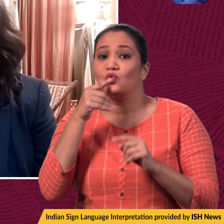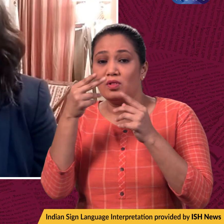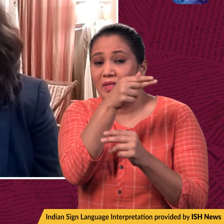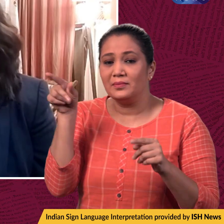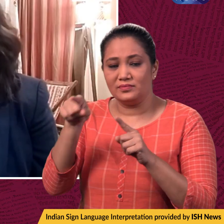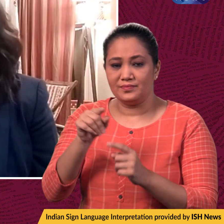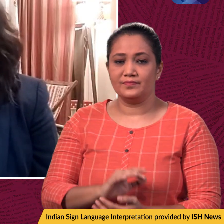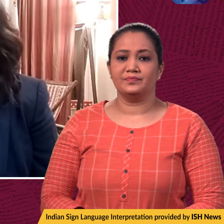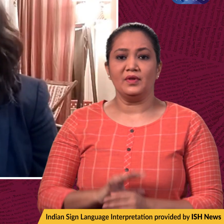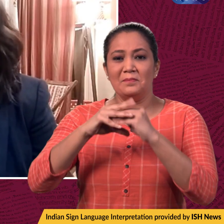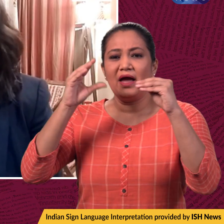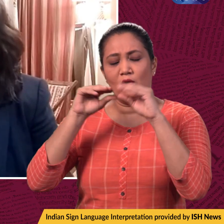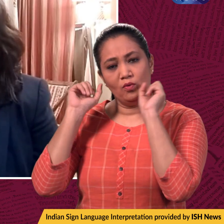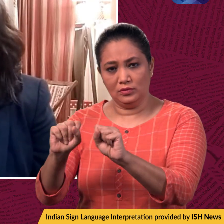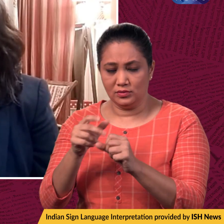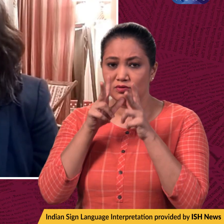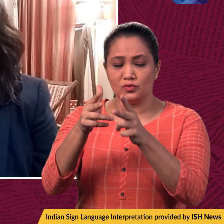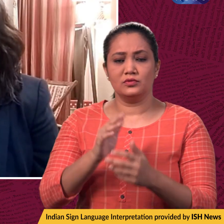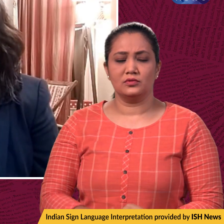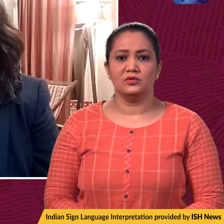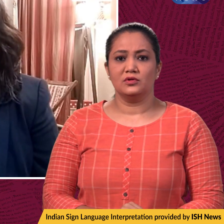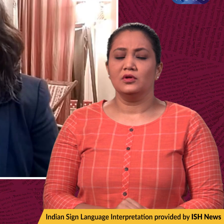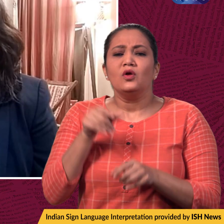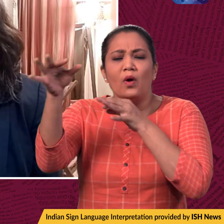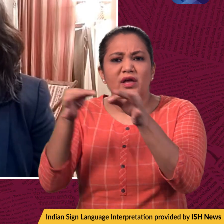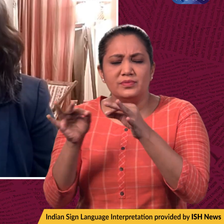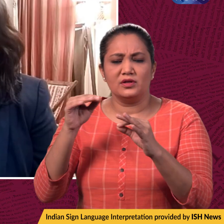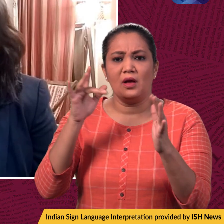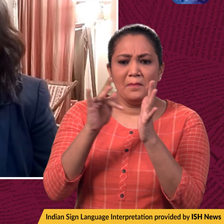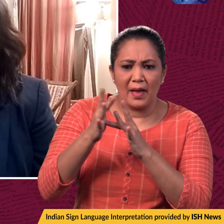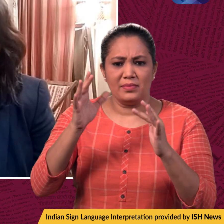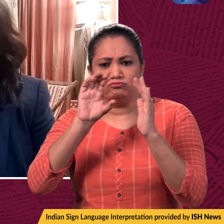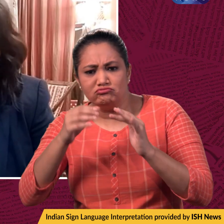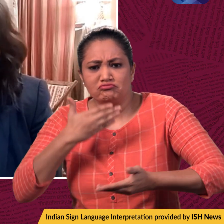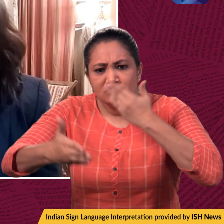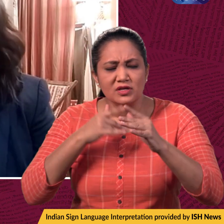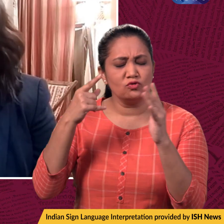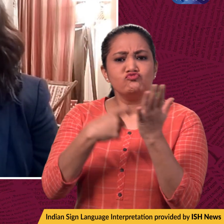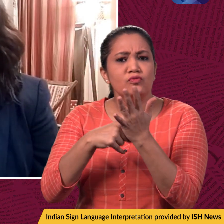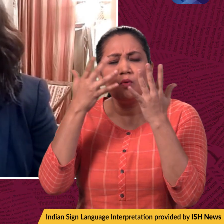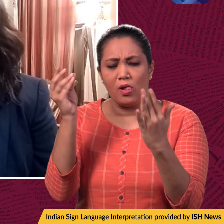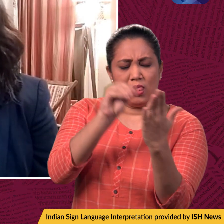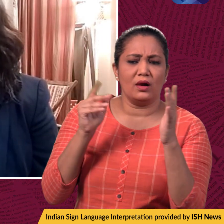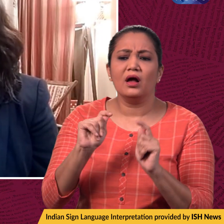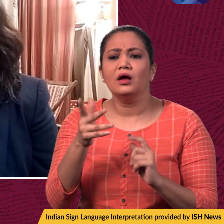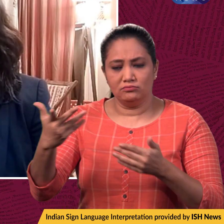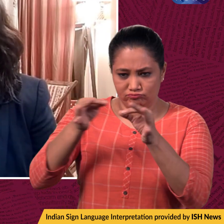in Richardstown in East Bengaluru to explain its decision to mandate teaching of the Bible. Now, the